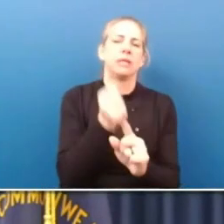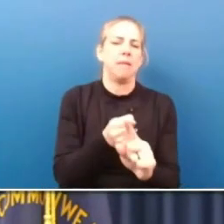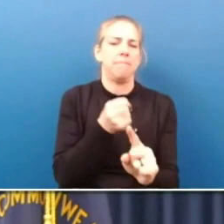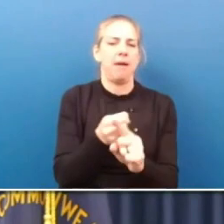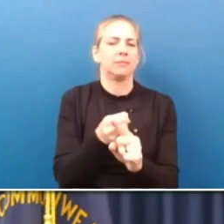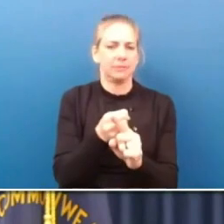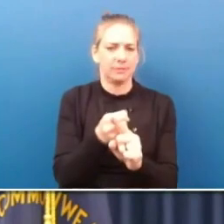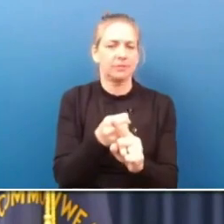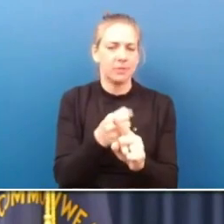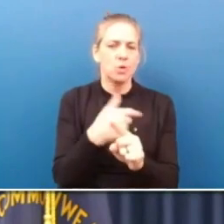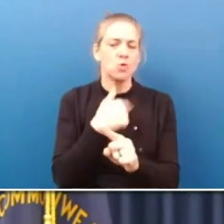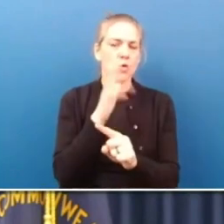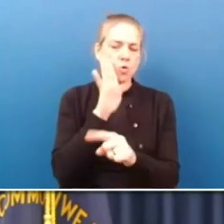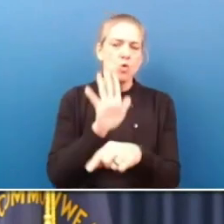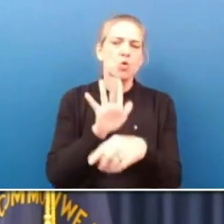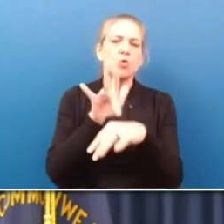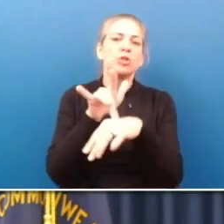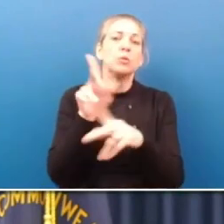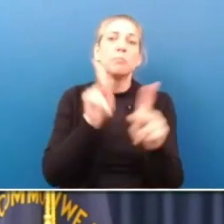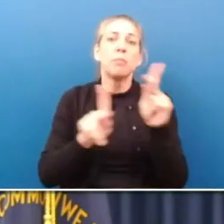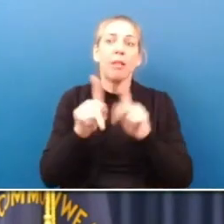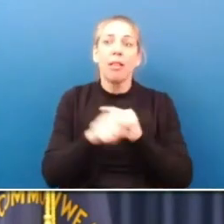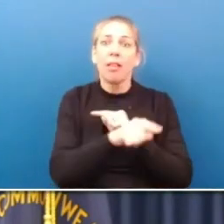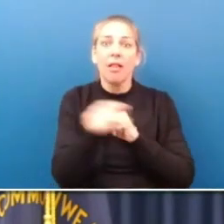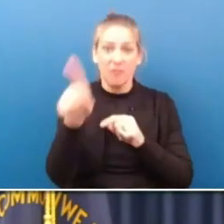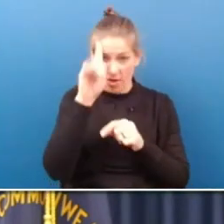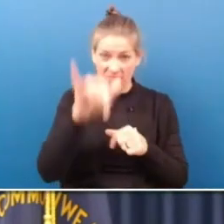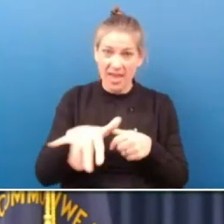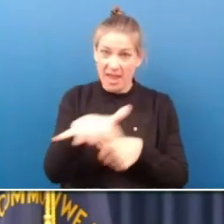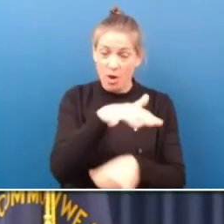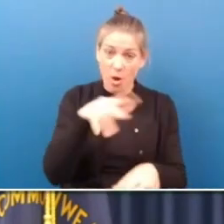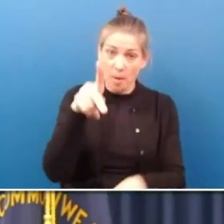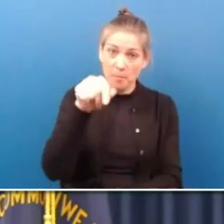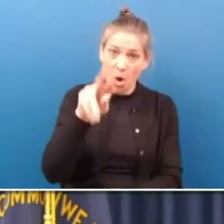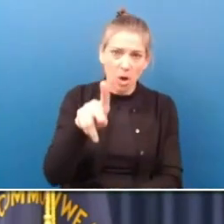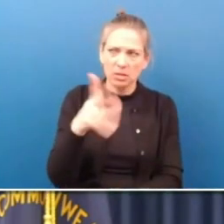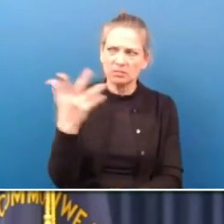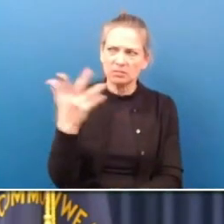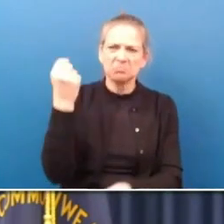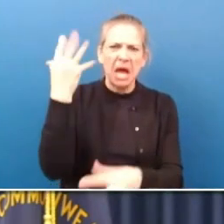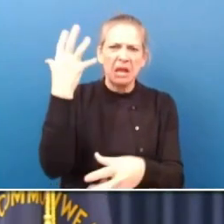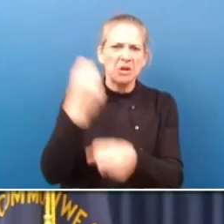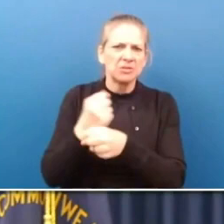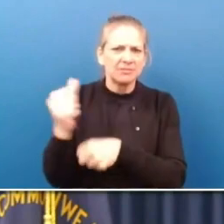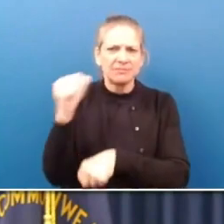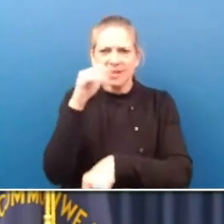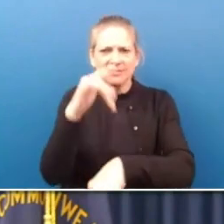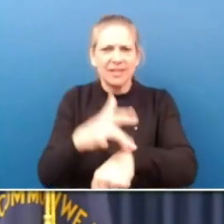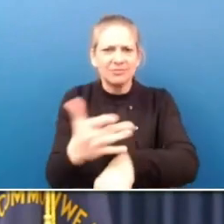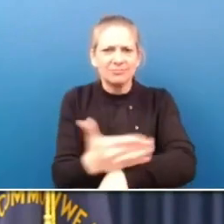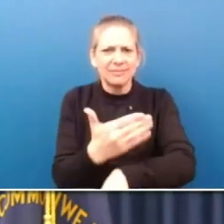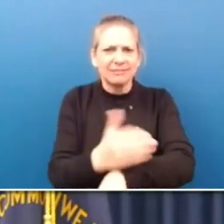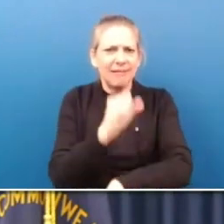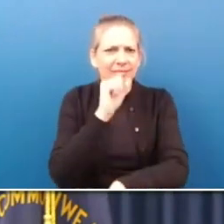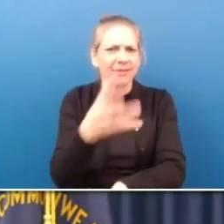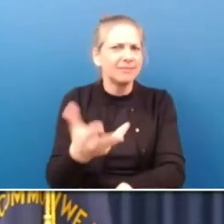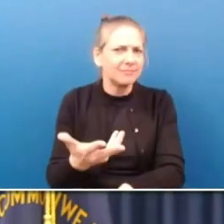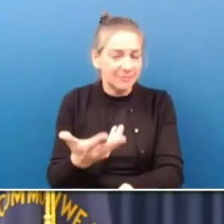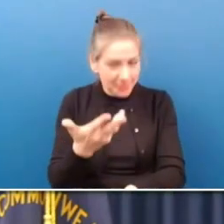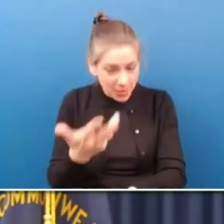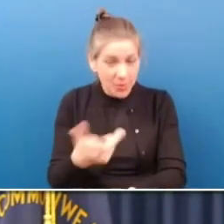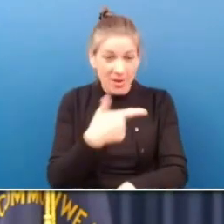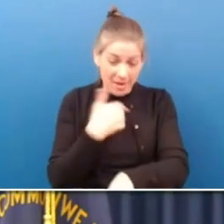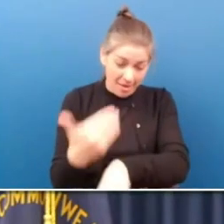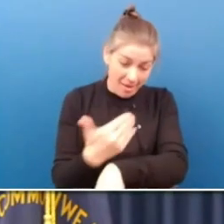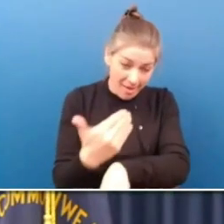a population with a park in their area that hasn't been touched in decades, that will make a big difference to the families who live in that area